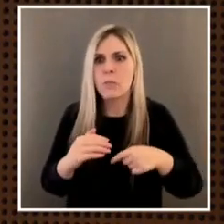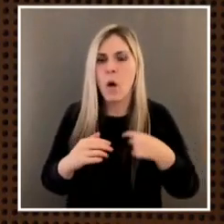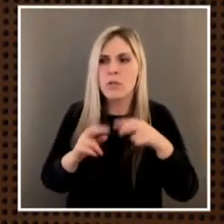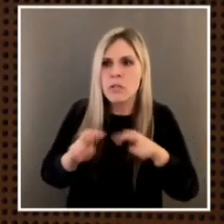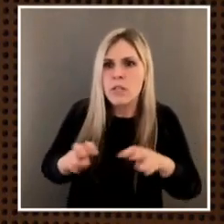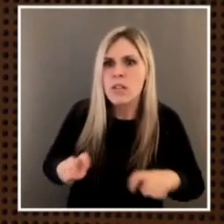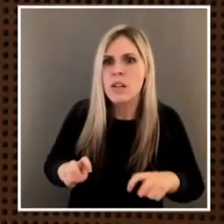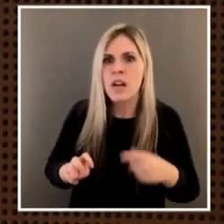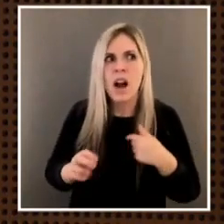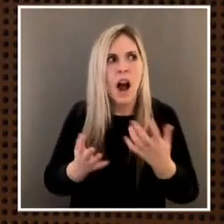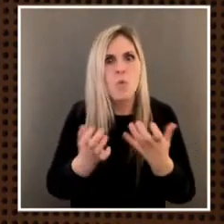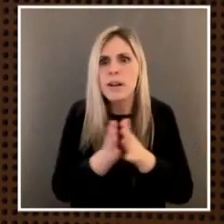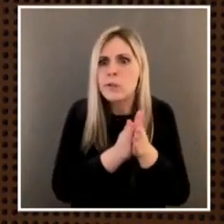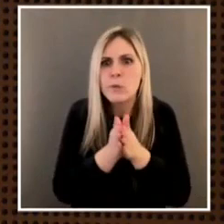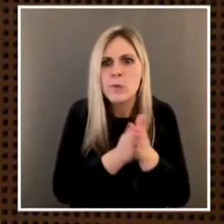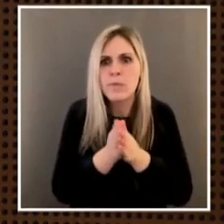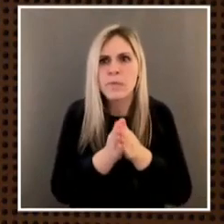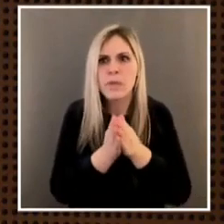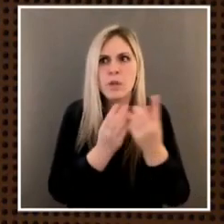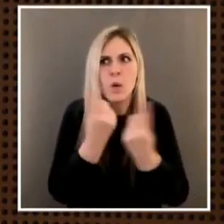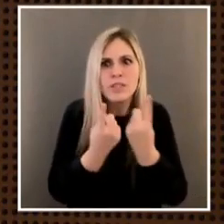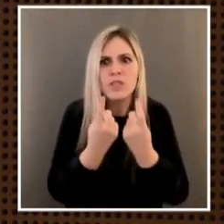solve questions